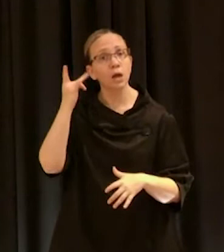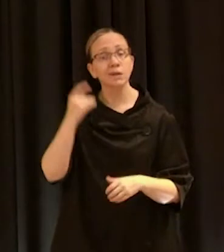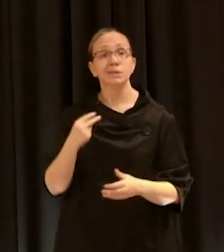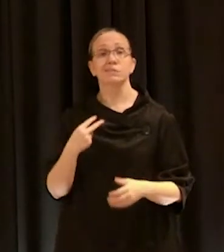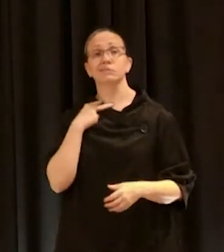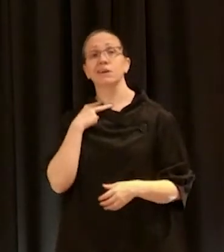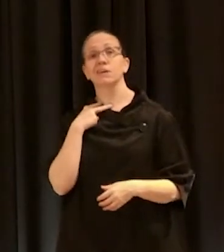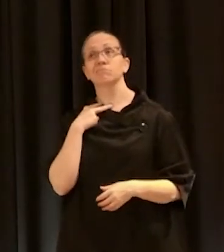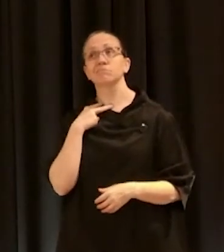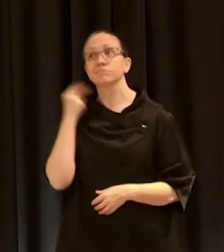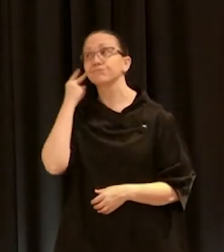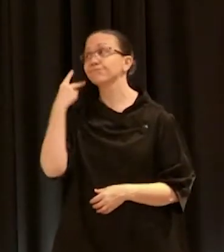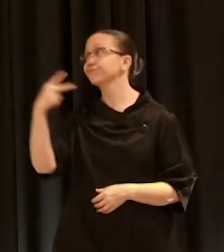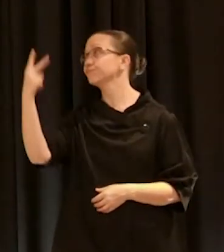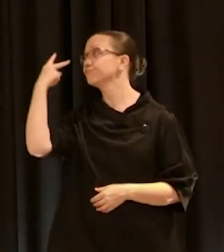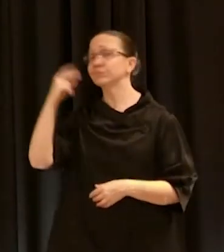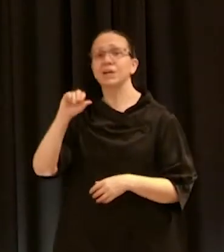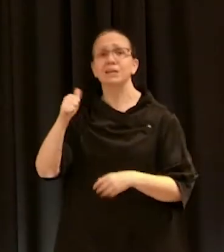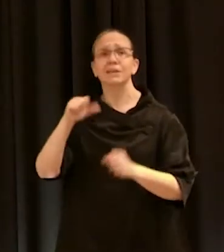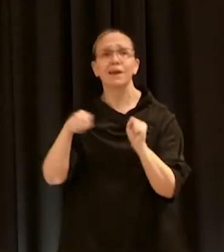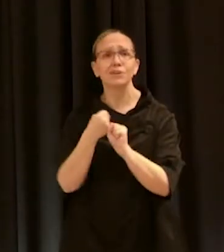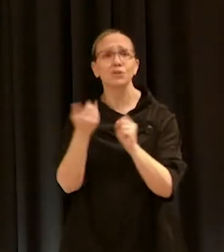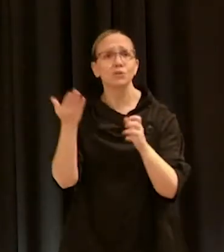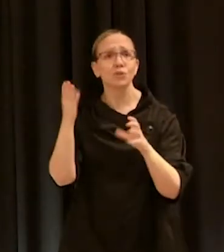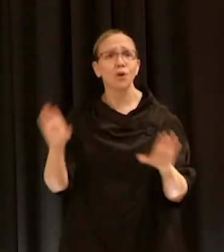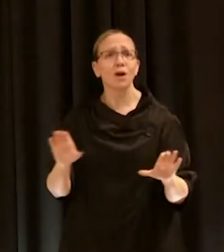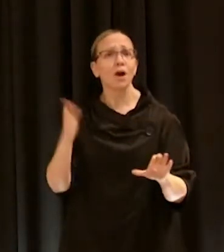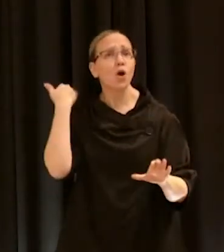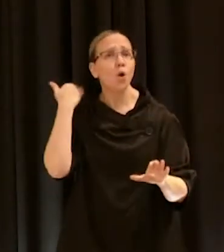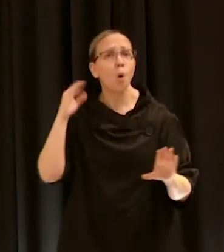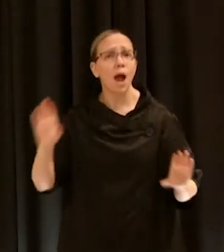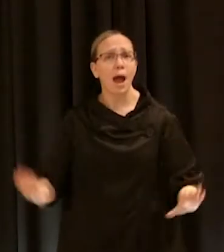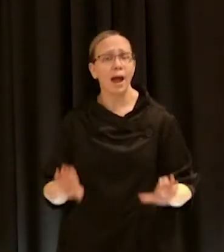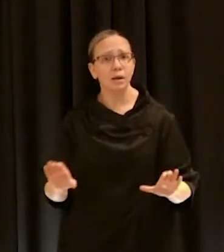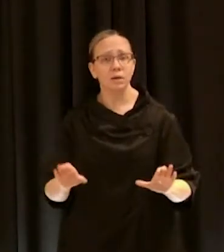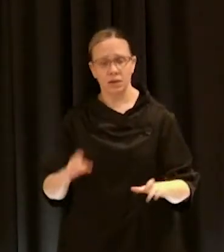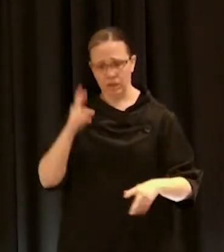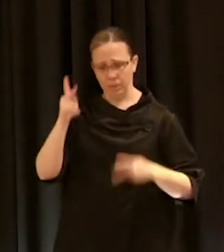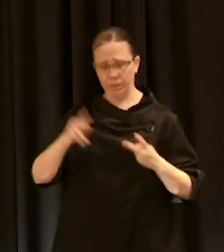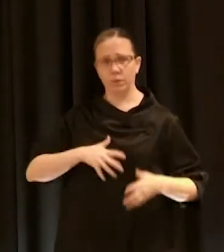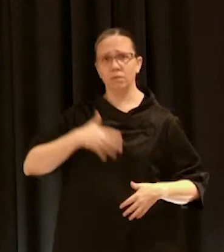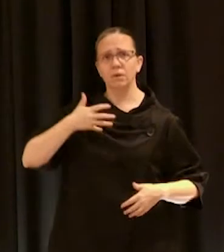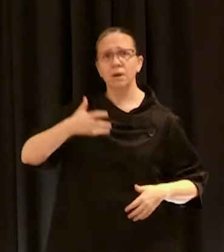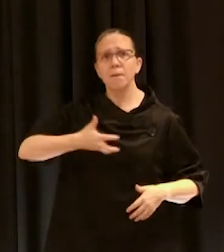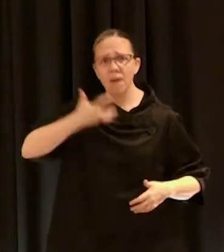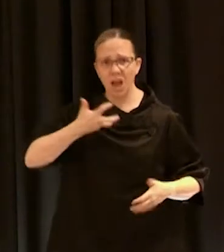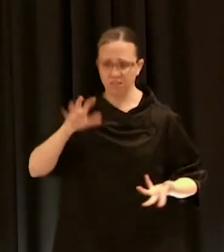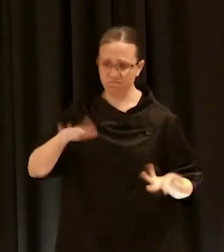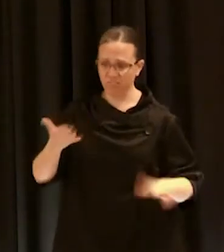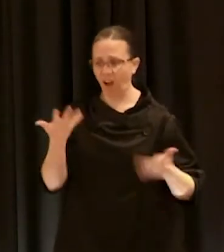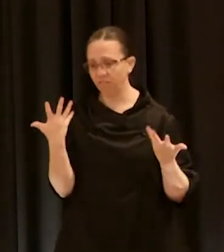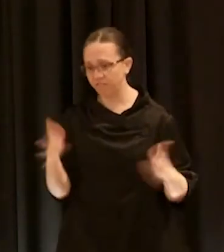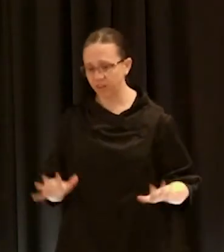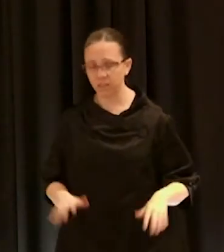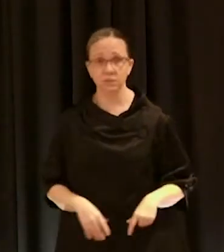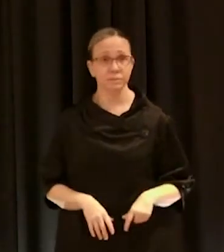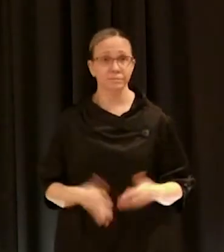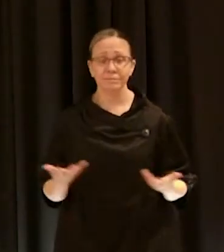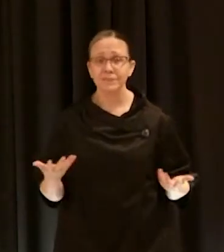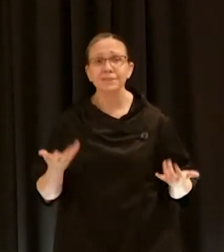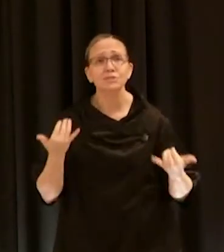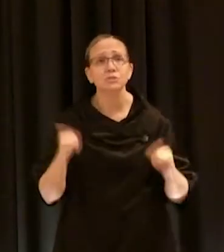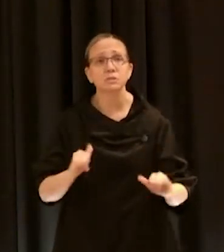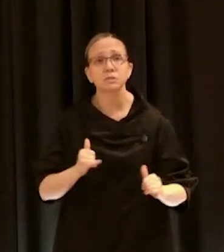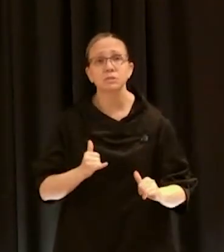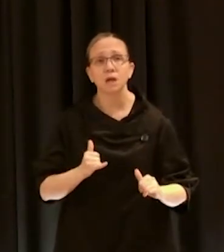on something that happened 10 years ago, and the people you're mad at have already died, and you can't do, and you're